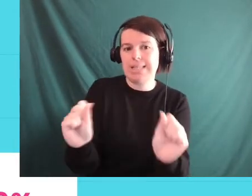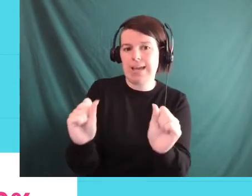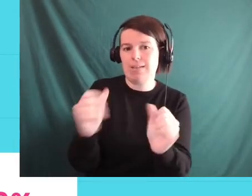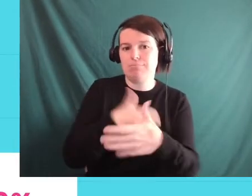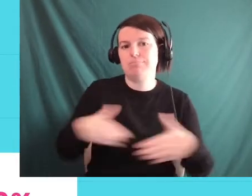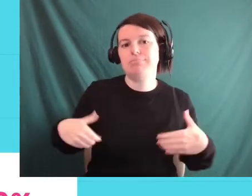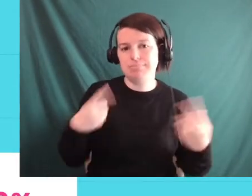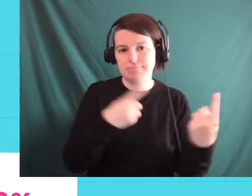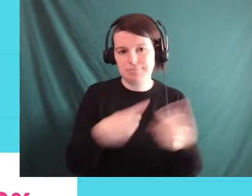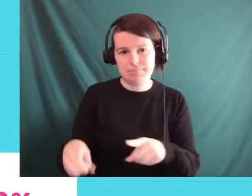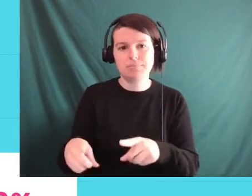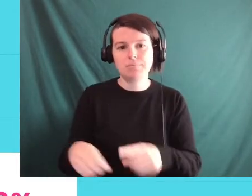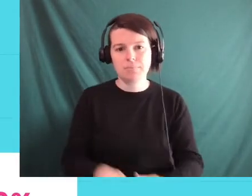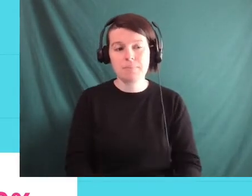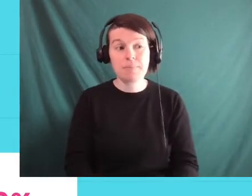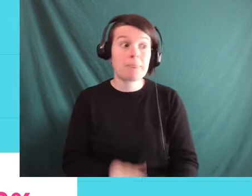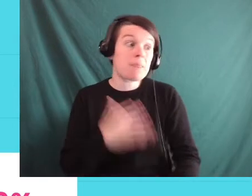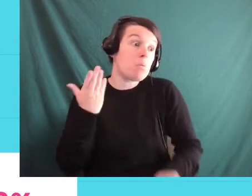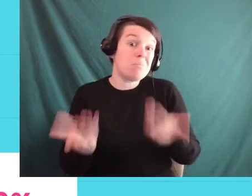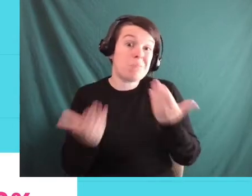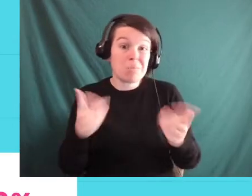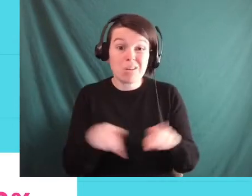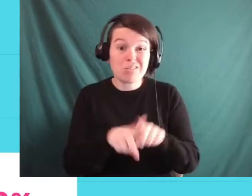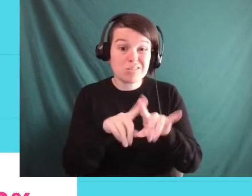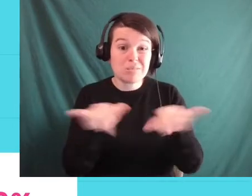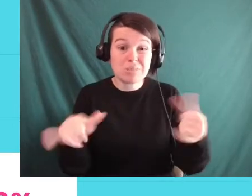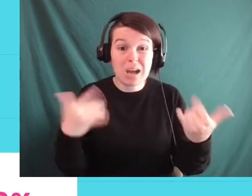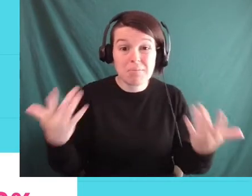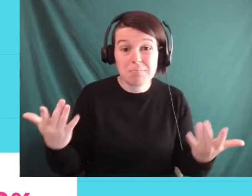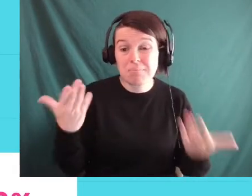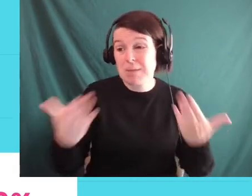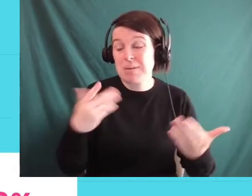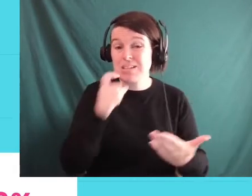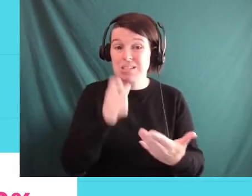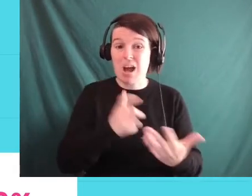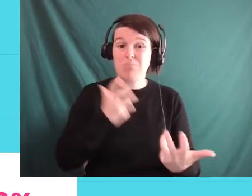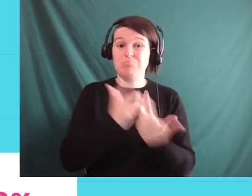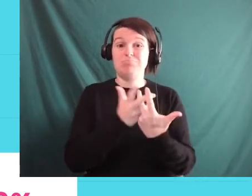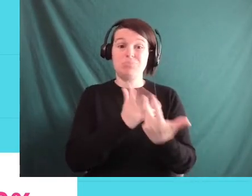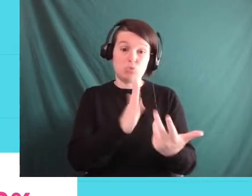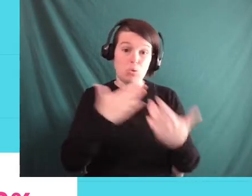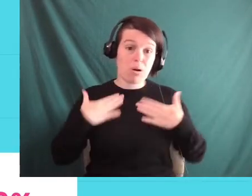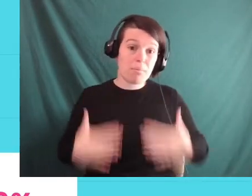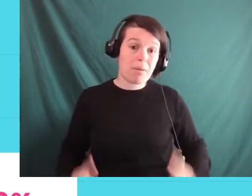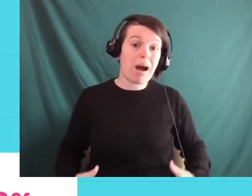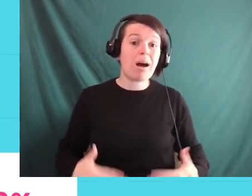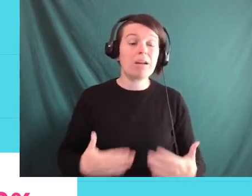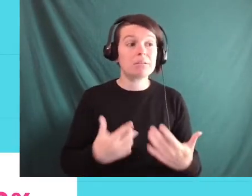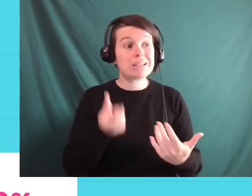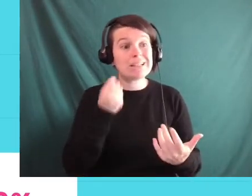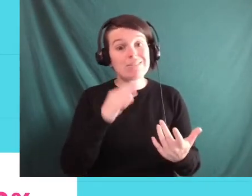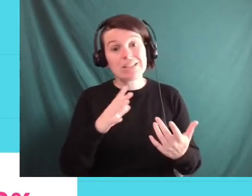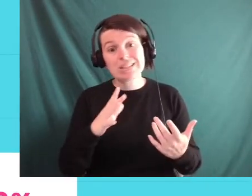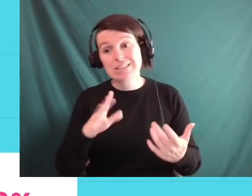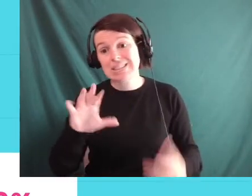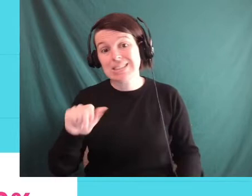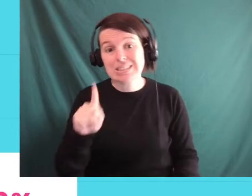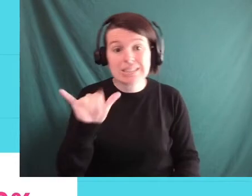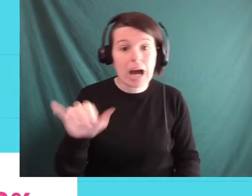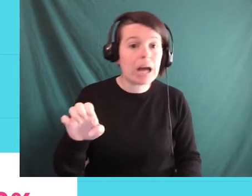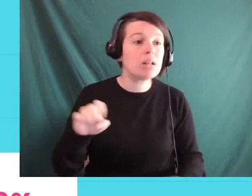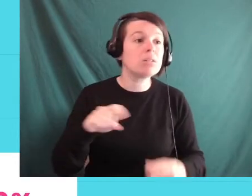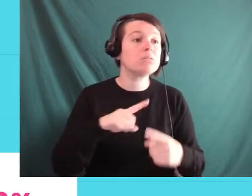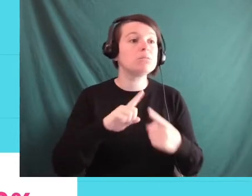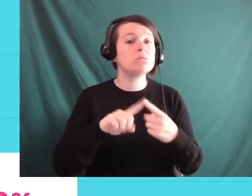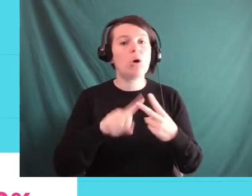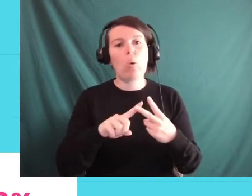that you might be having, or just having a binder that's not suited well for your body, either based on the style or based on the